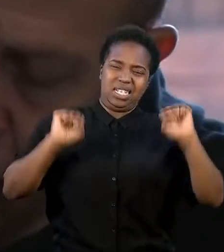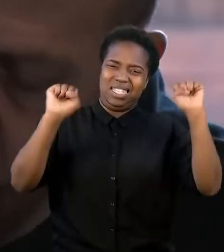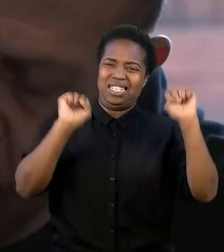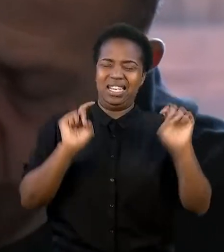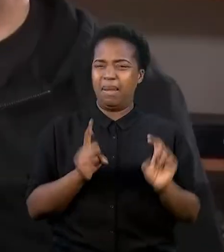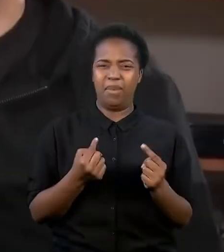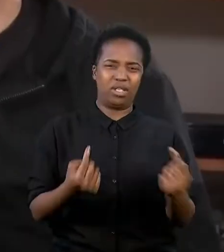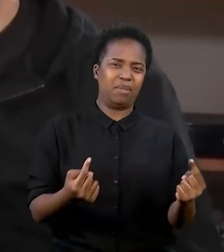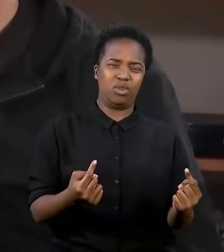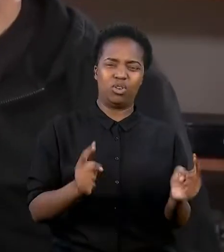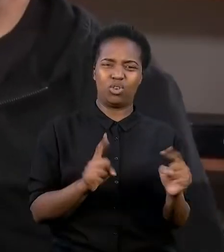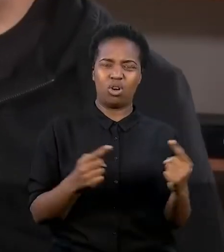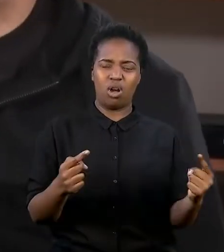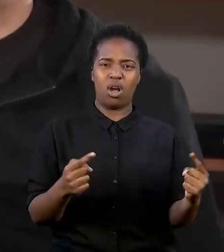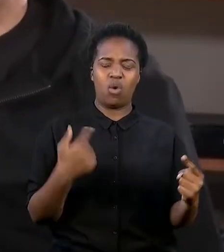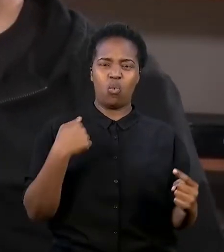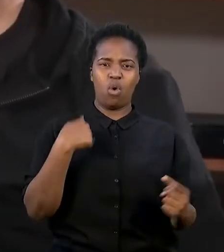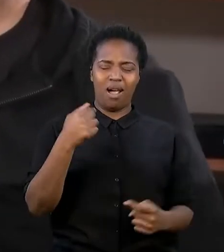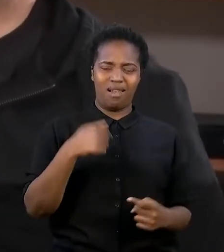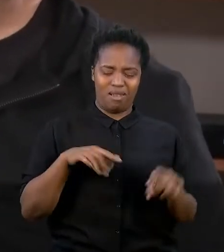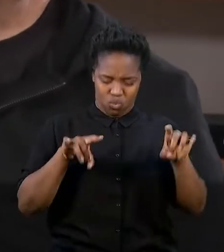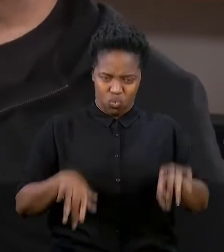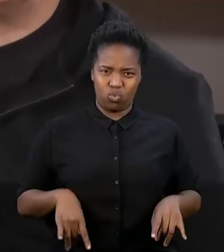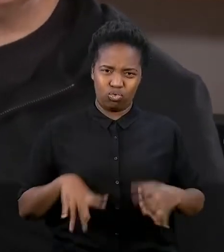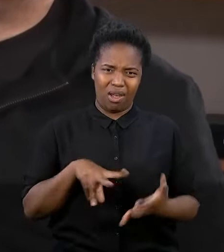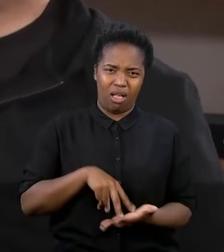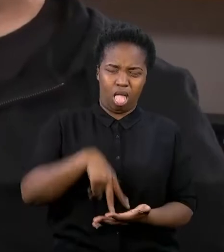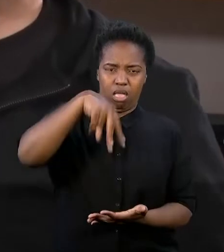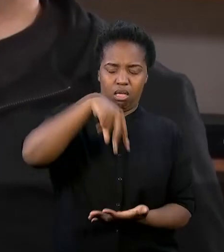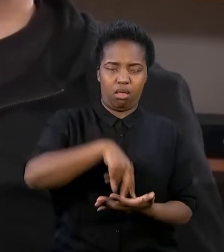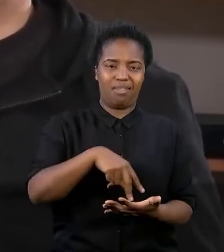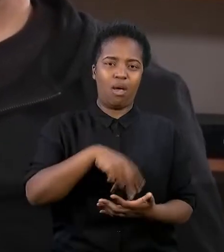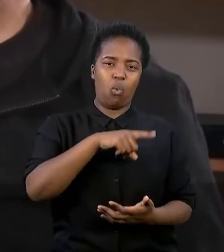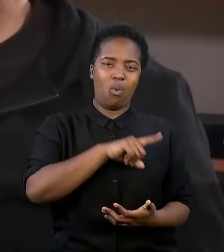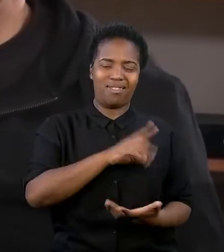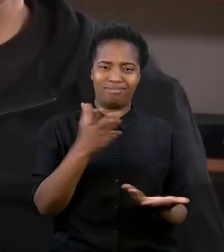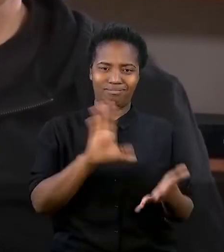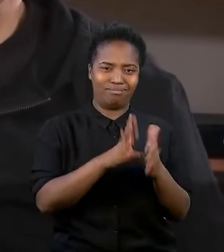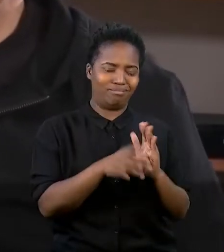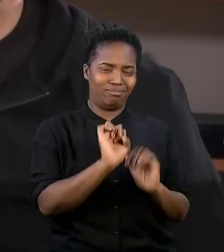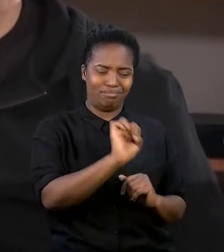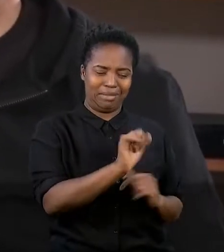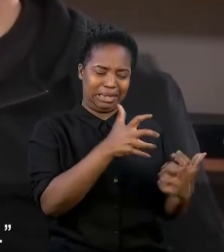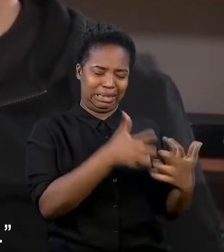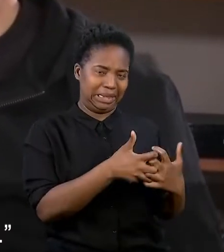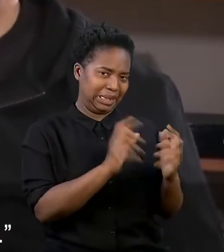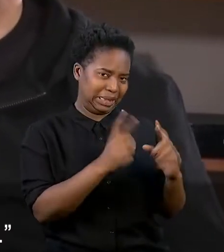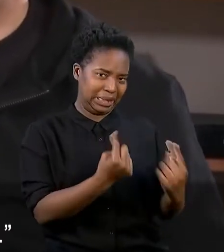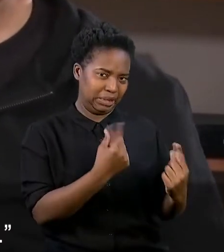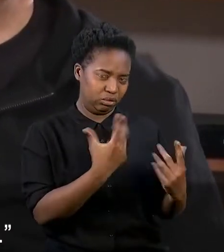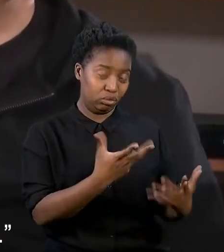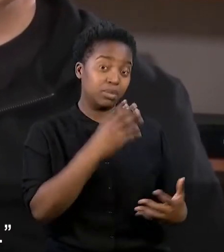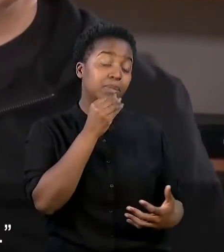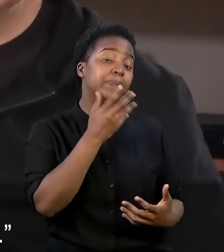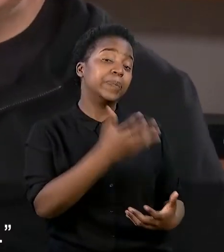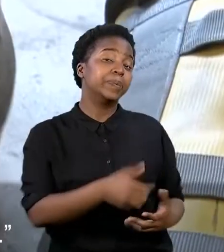way that they can lift weights. You cannot do gymnastics in a certain way because of your type of disability. You will never be able